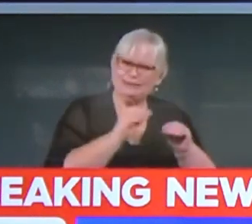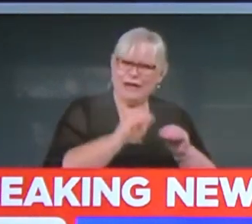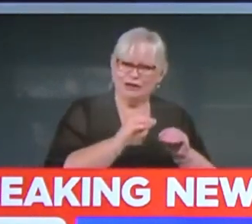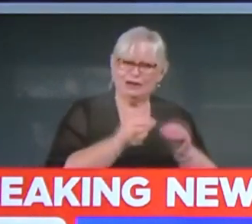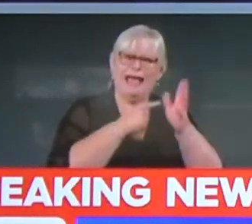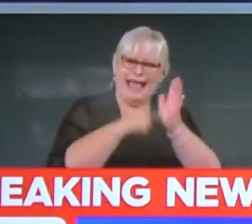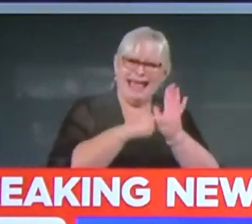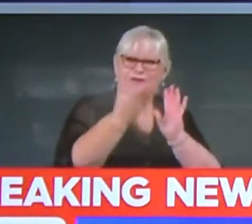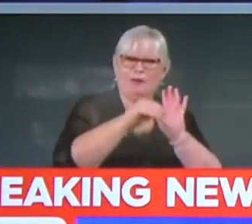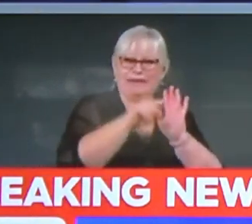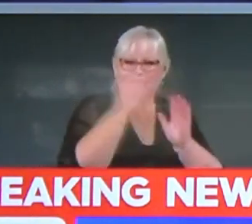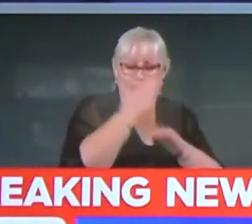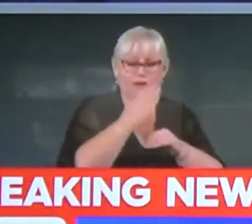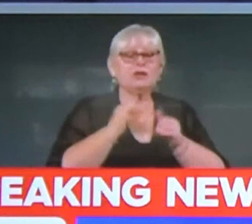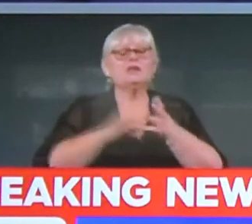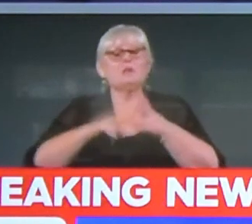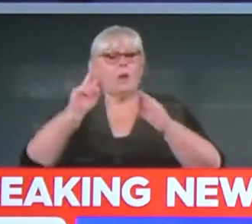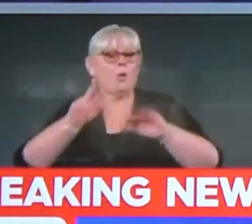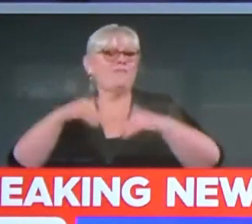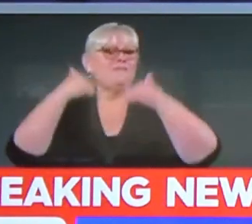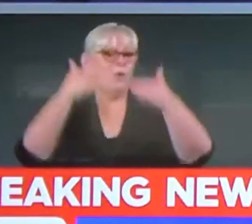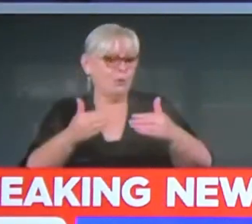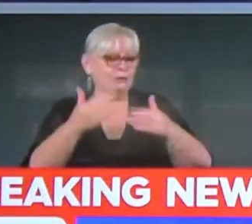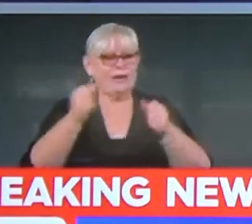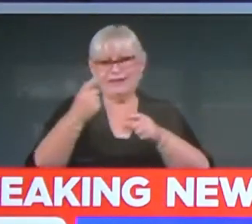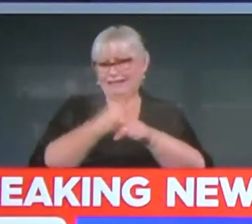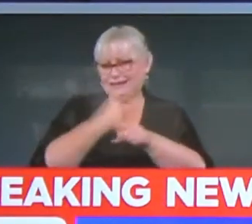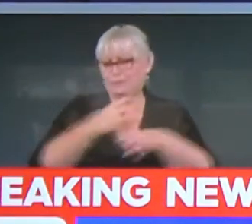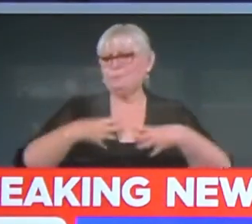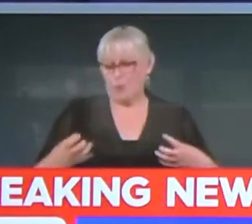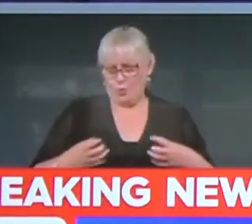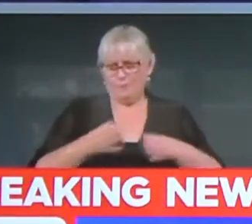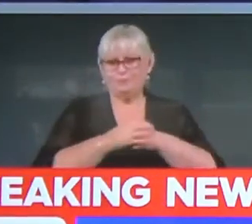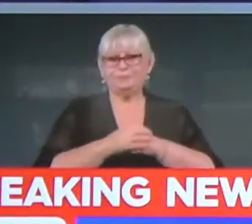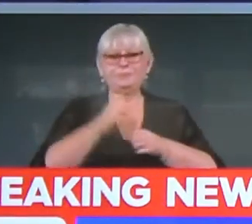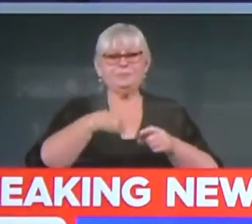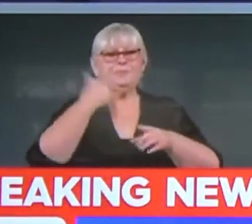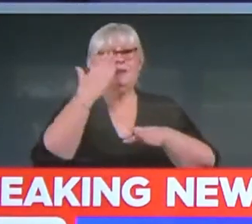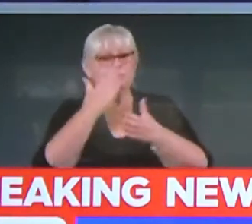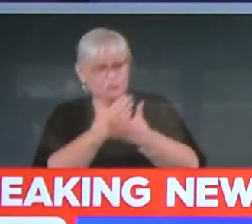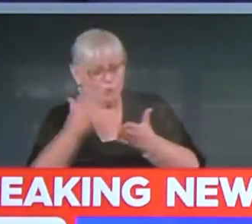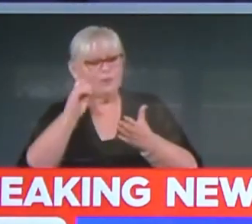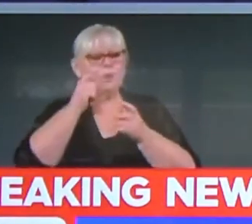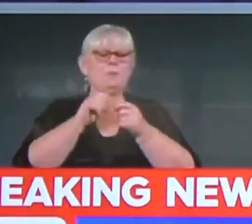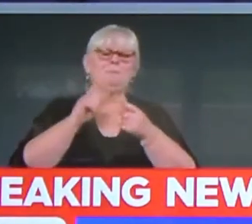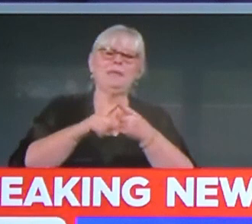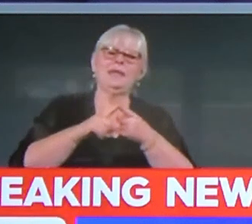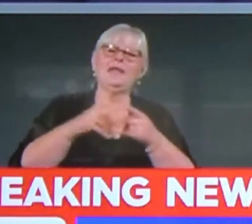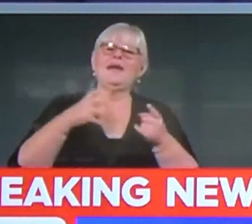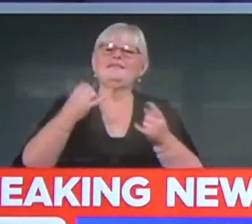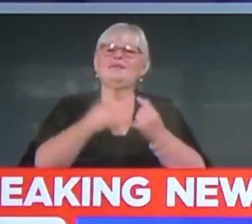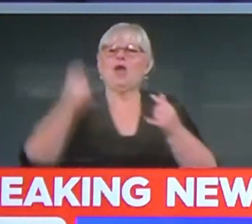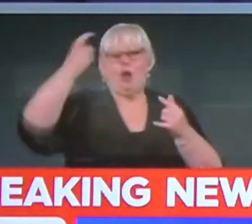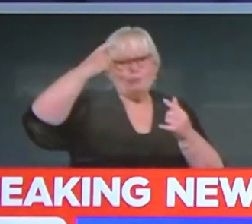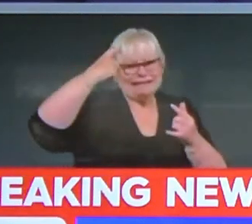at that school. So I look forward to having those discussions tomorrow, and I'm sure there will be a common